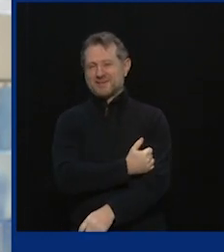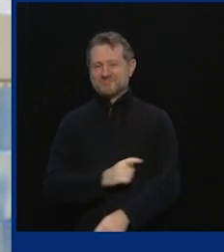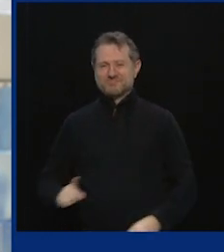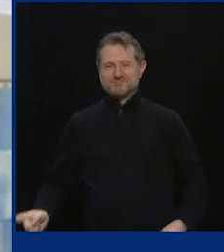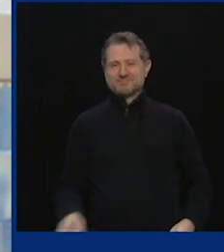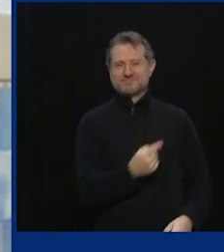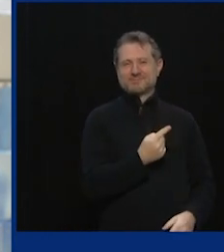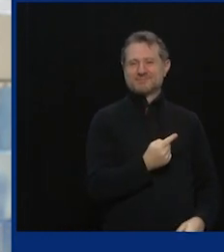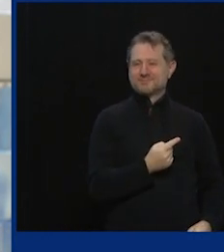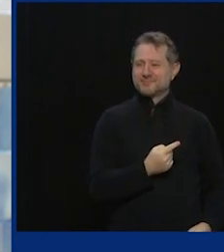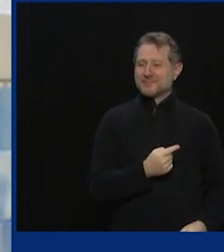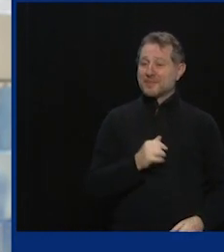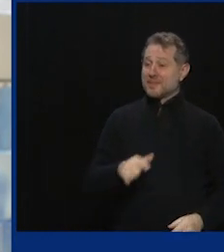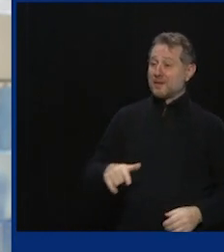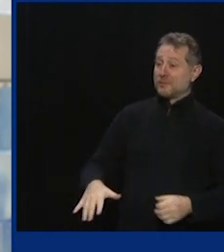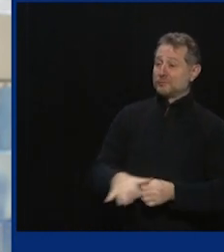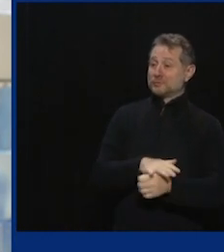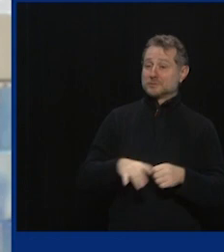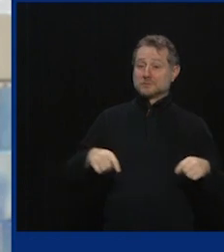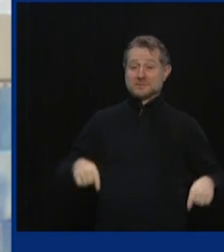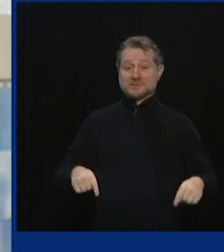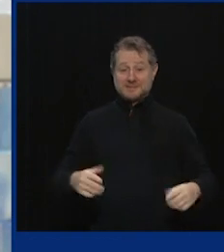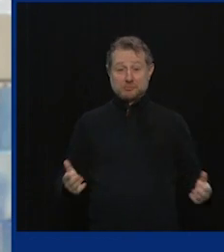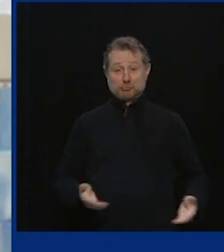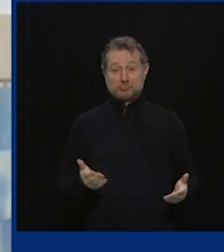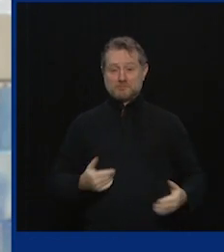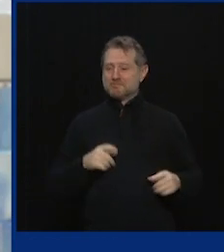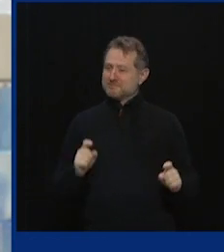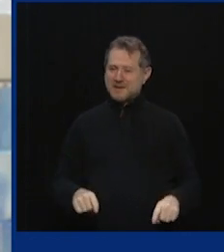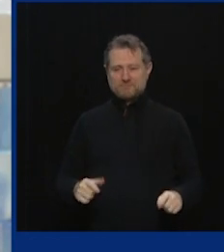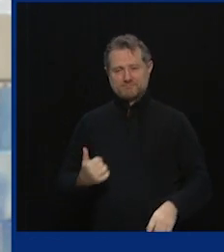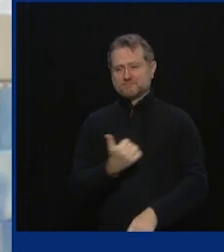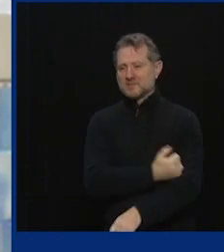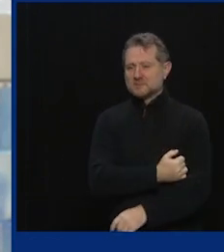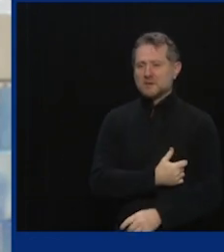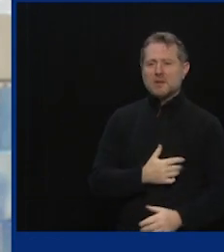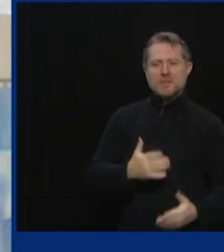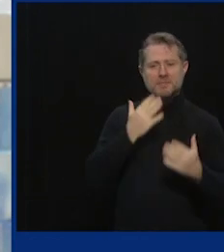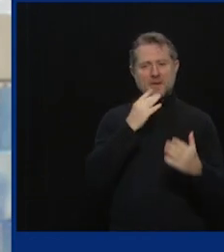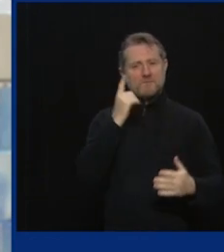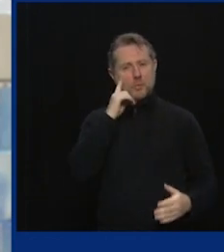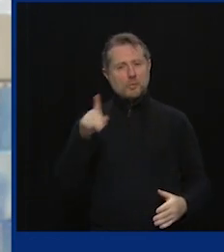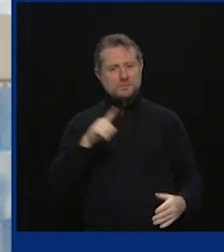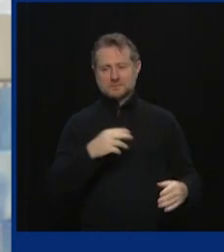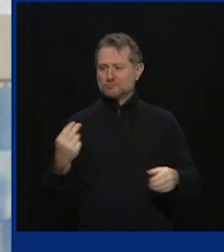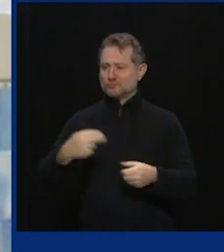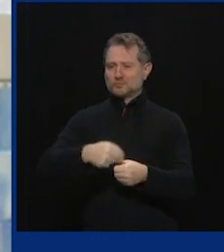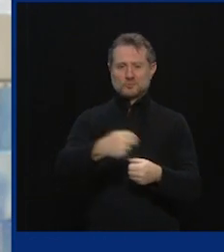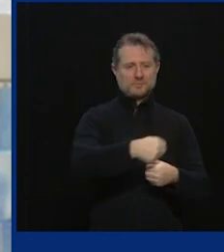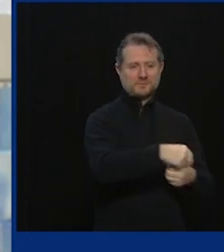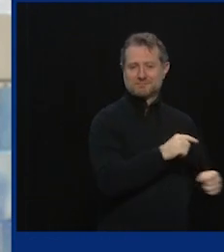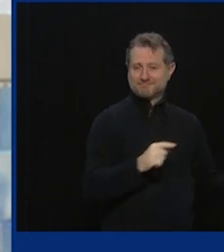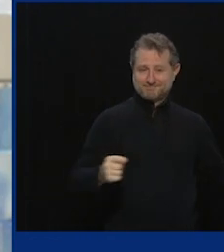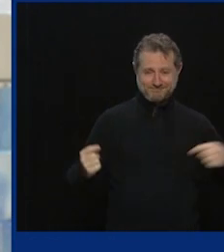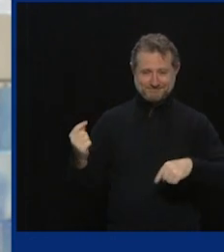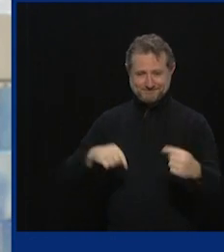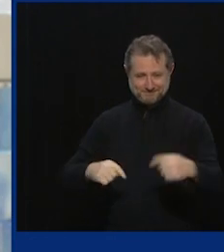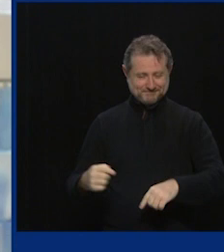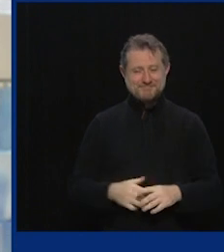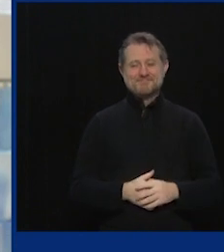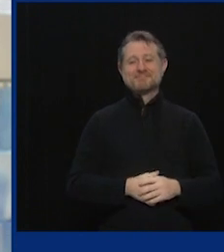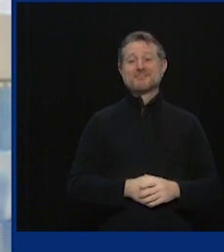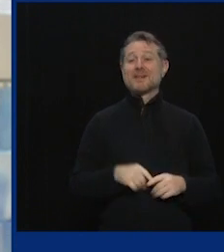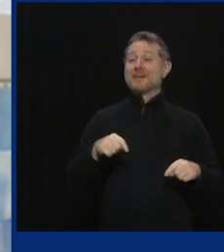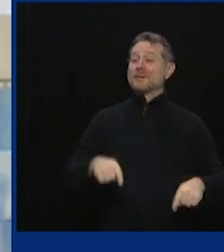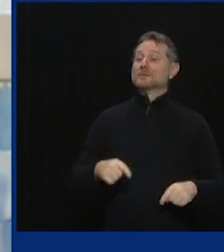most vulnerable communities like where we are. So thank you, everyone, for participating today. Thank you for being here, but more when we leave. This is not about a press conference.